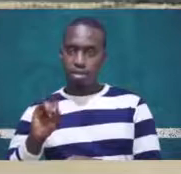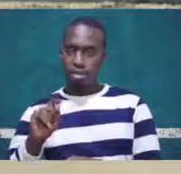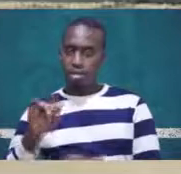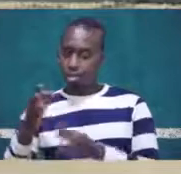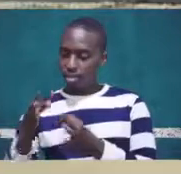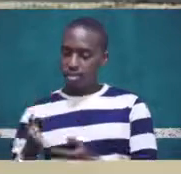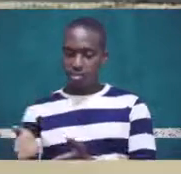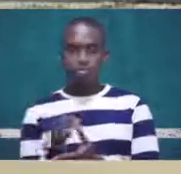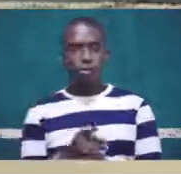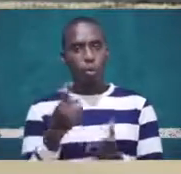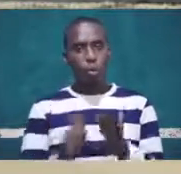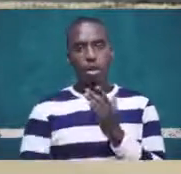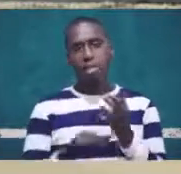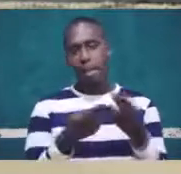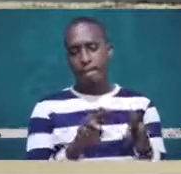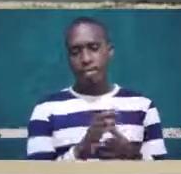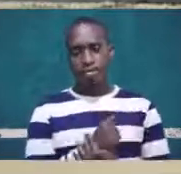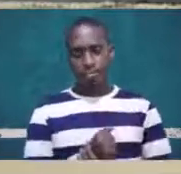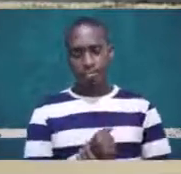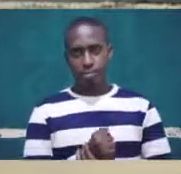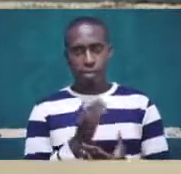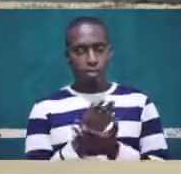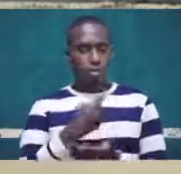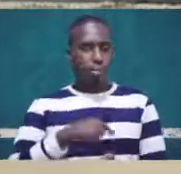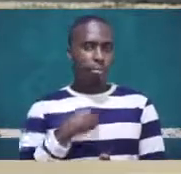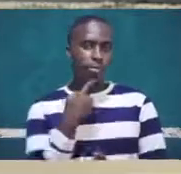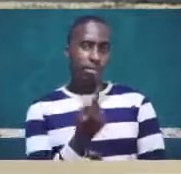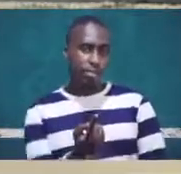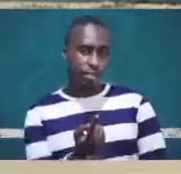so what happens now? We have said that